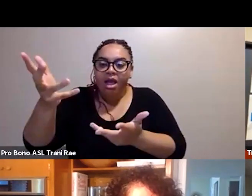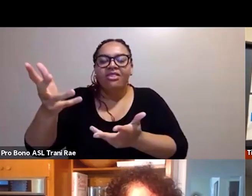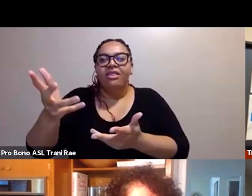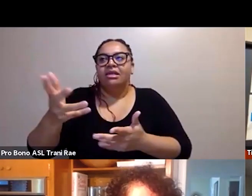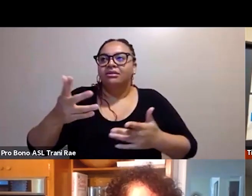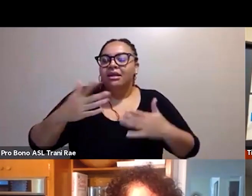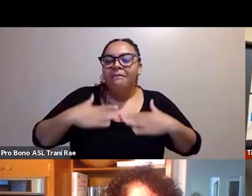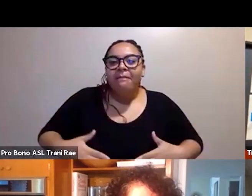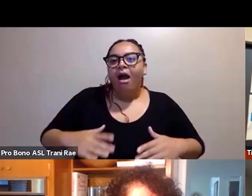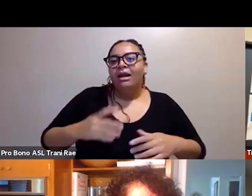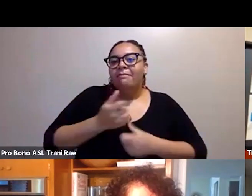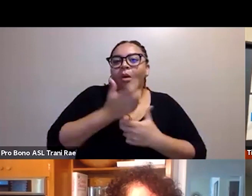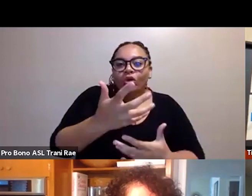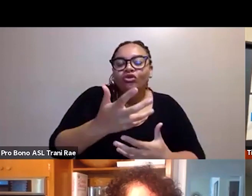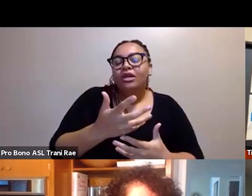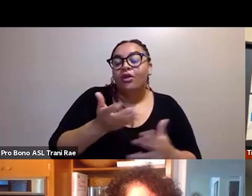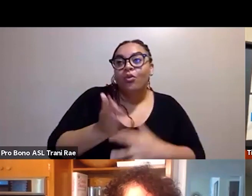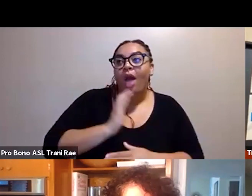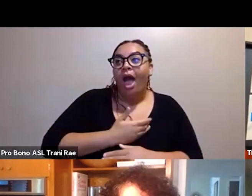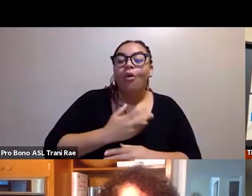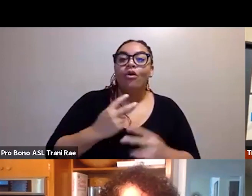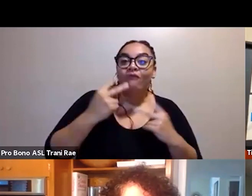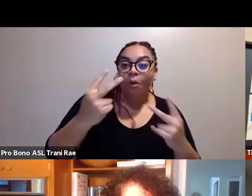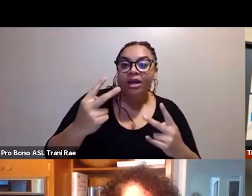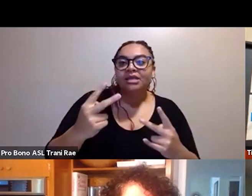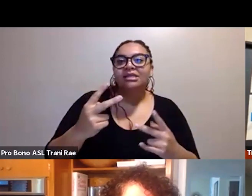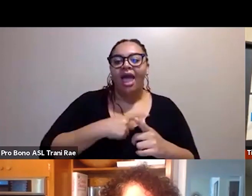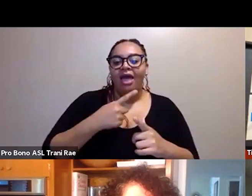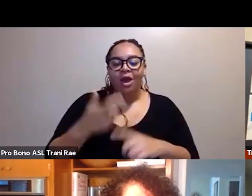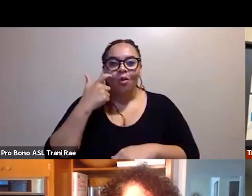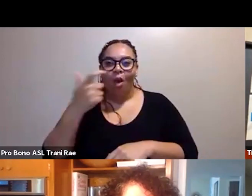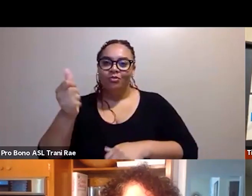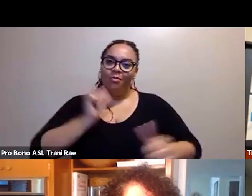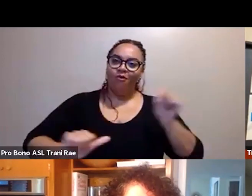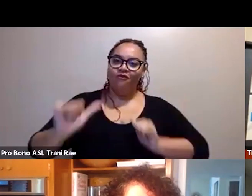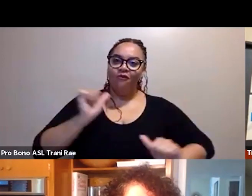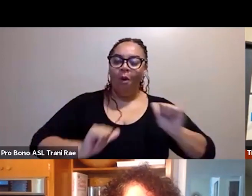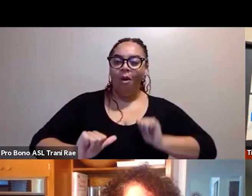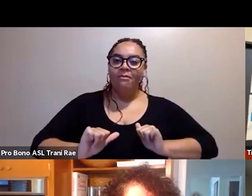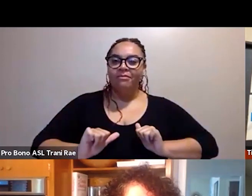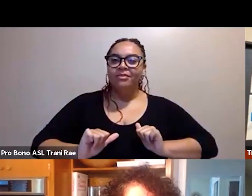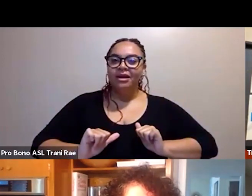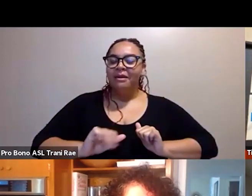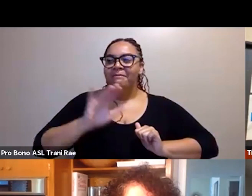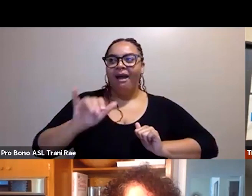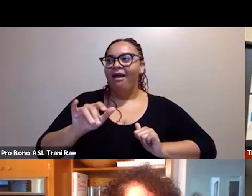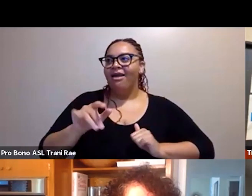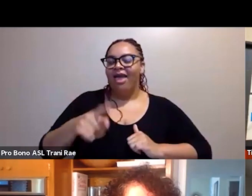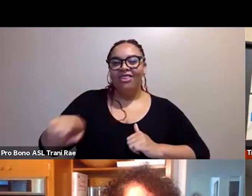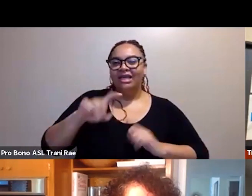poetry that is coming out through our voice, but was birthed in the body and then being performed by the body by these